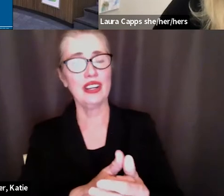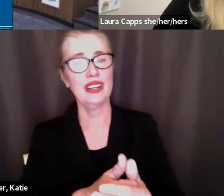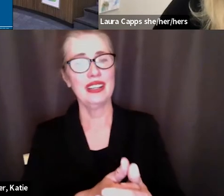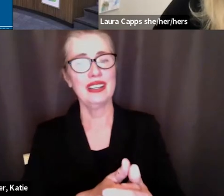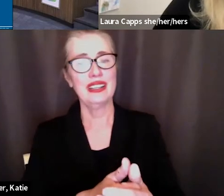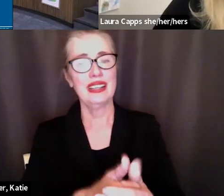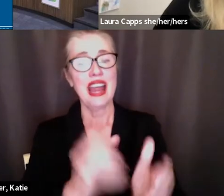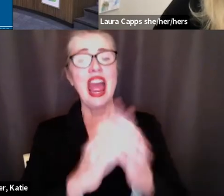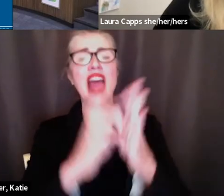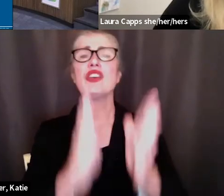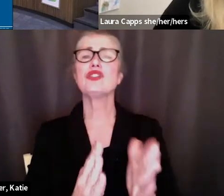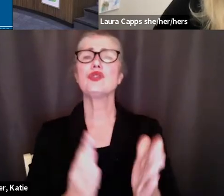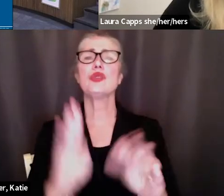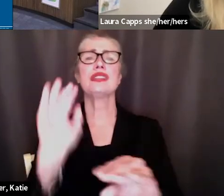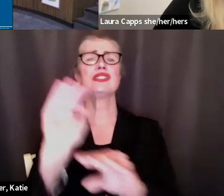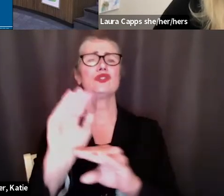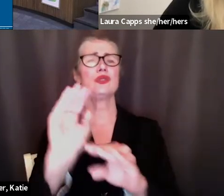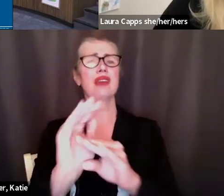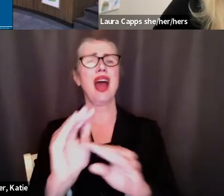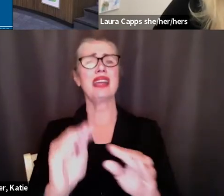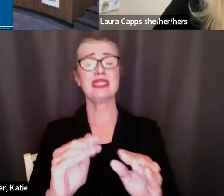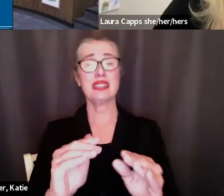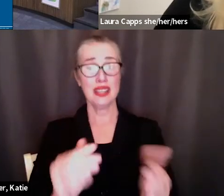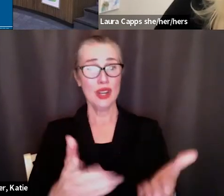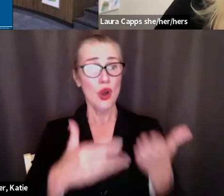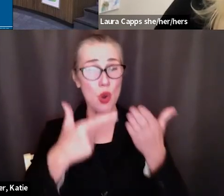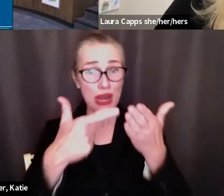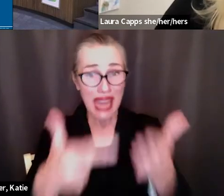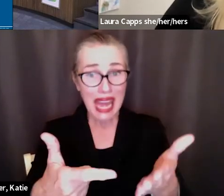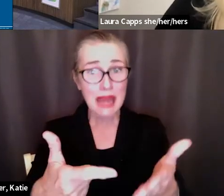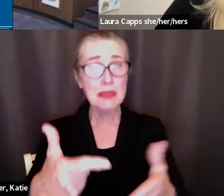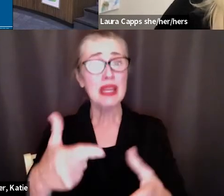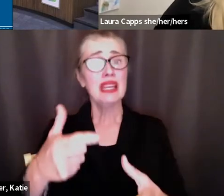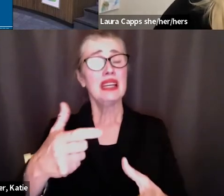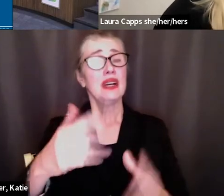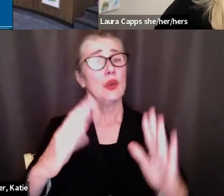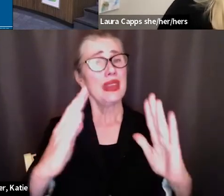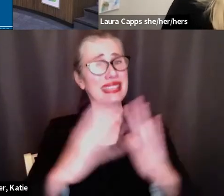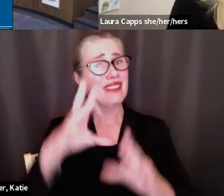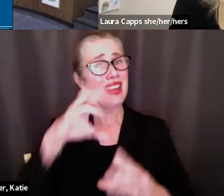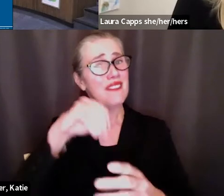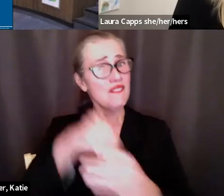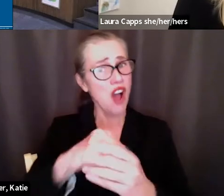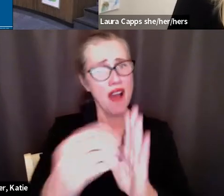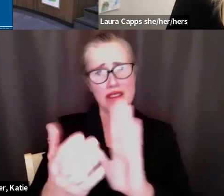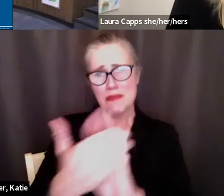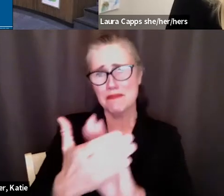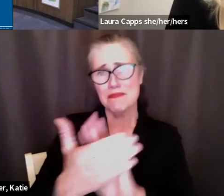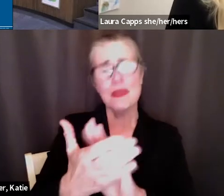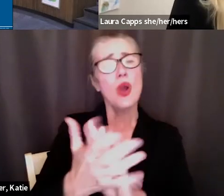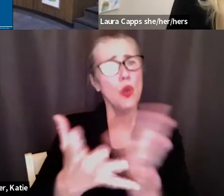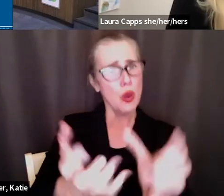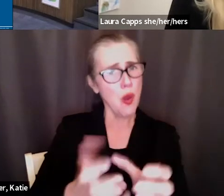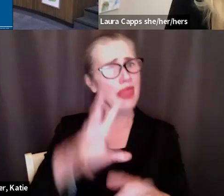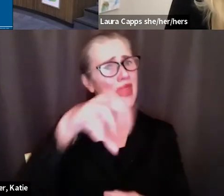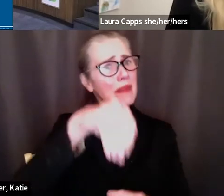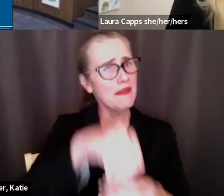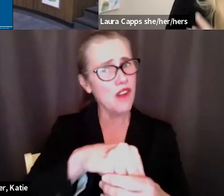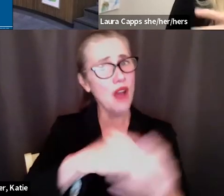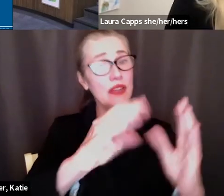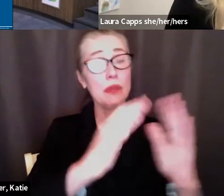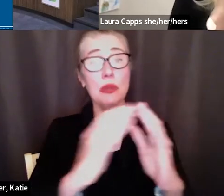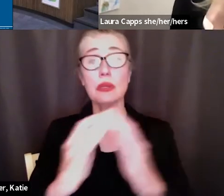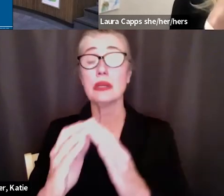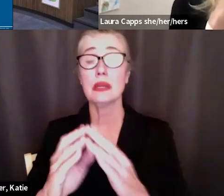students tonight that came on with their civic engagement because that's the very thing we want them to do people are